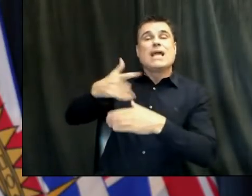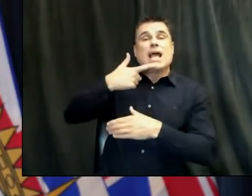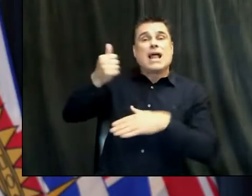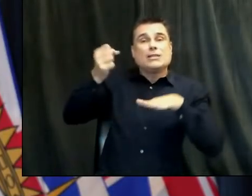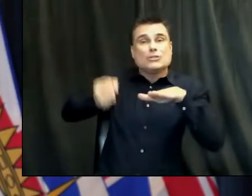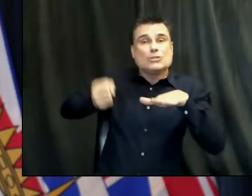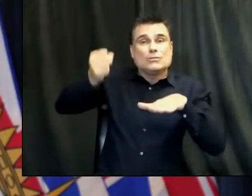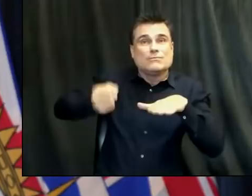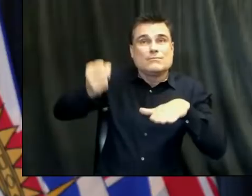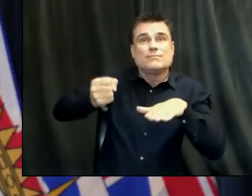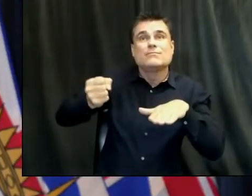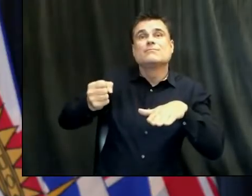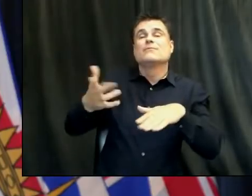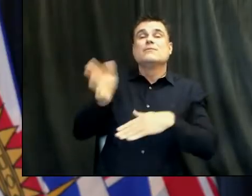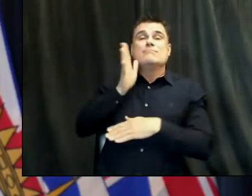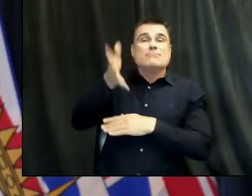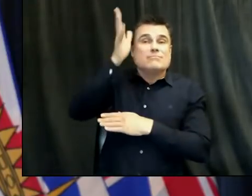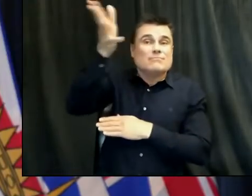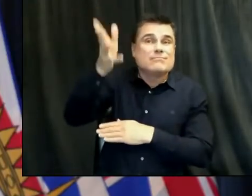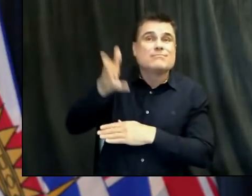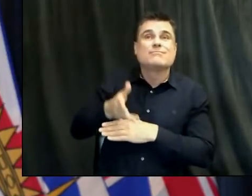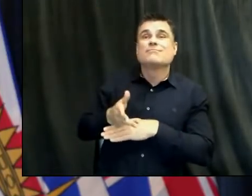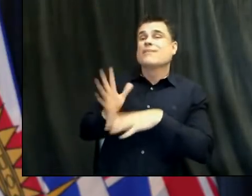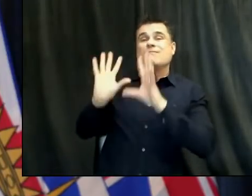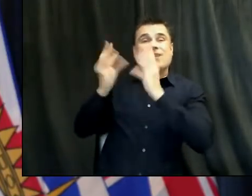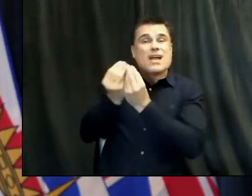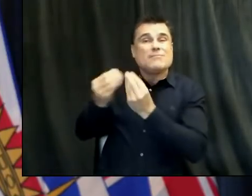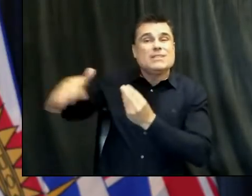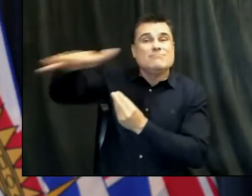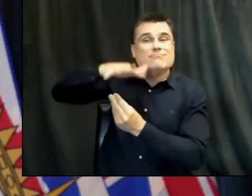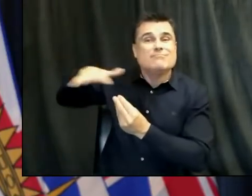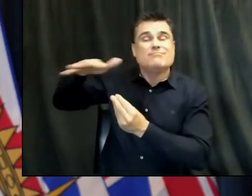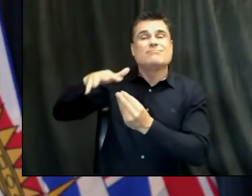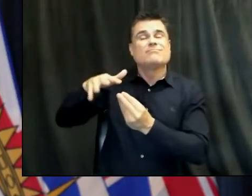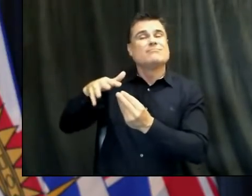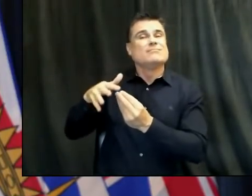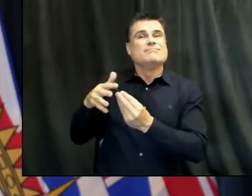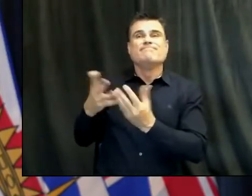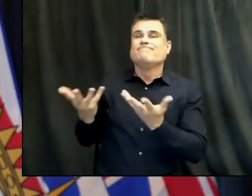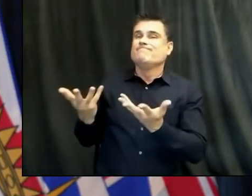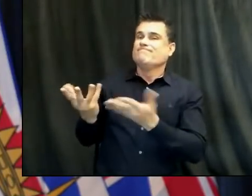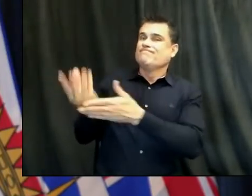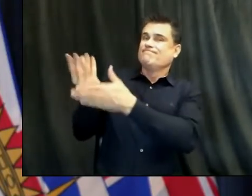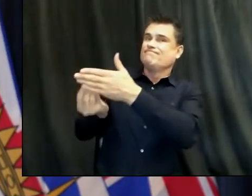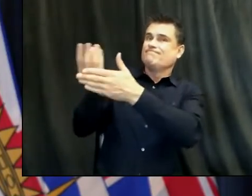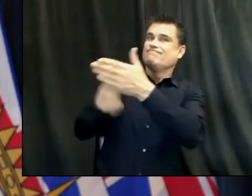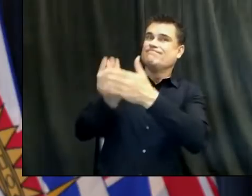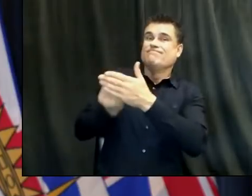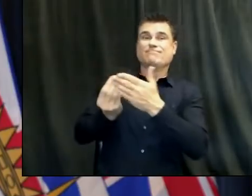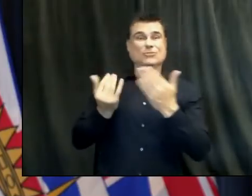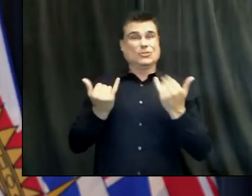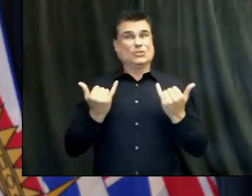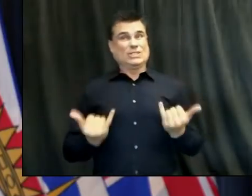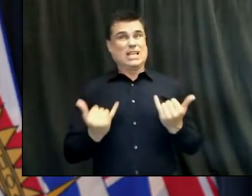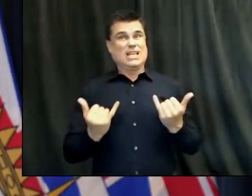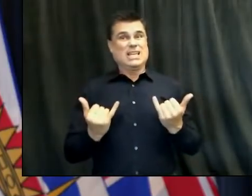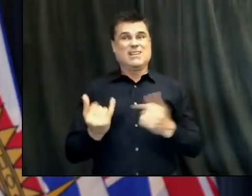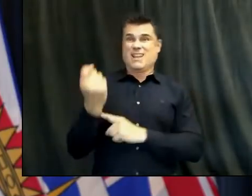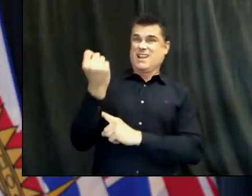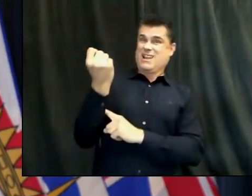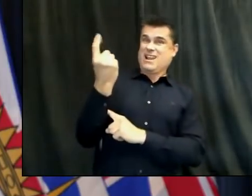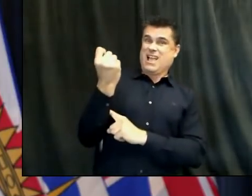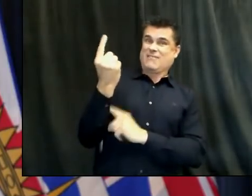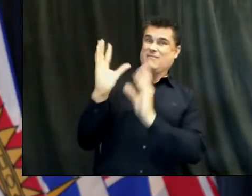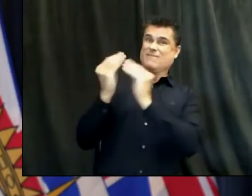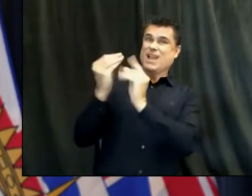spouses, family members. And I know there are 11 additional families out there who are grieving today, and we